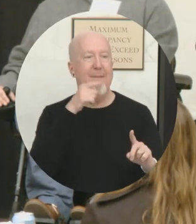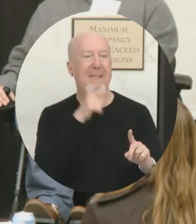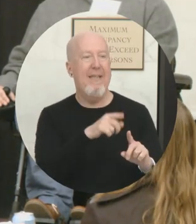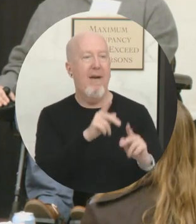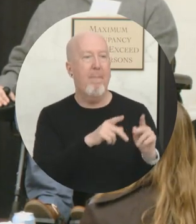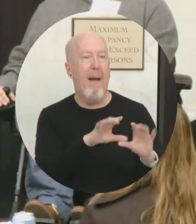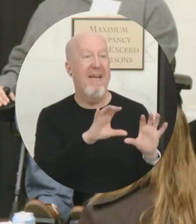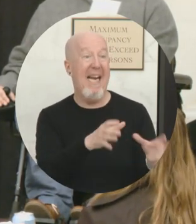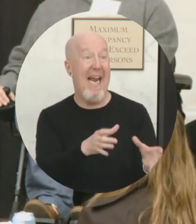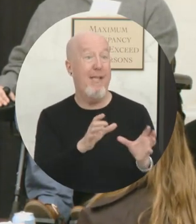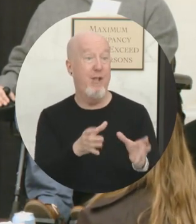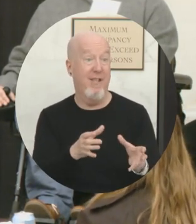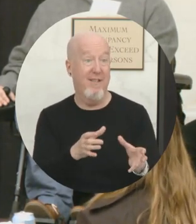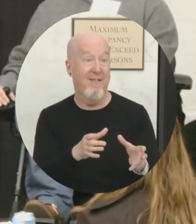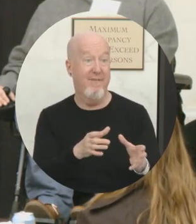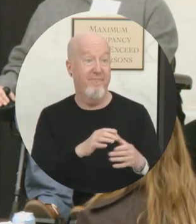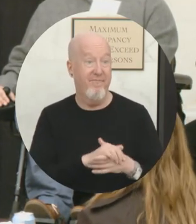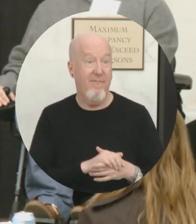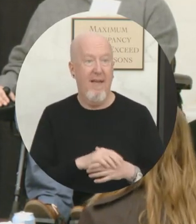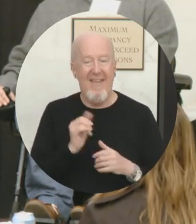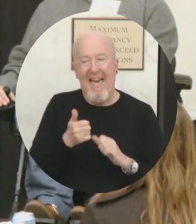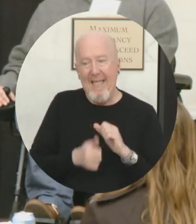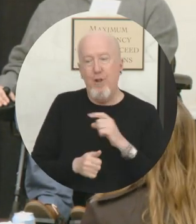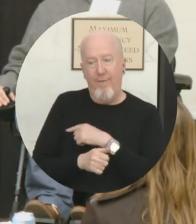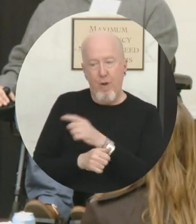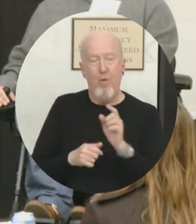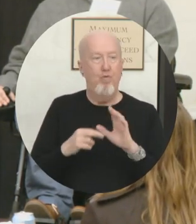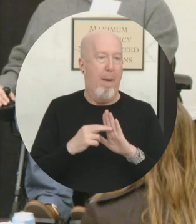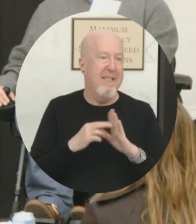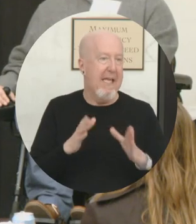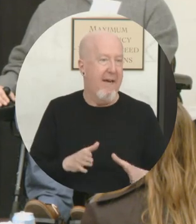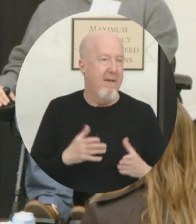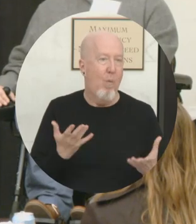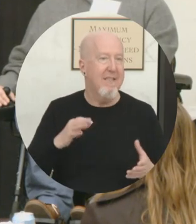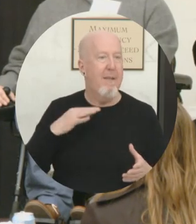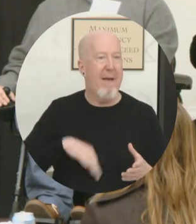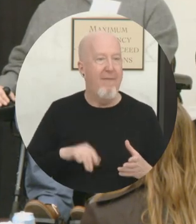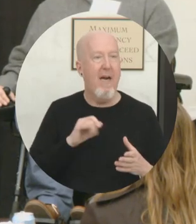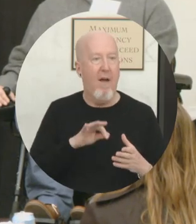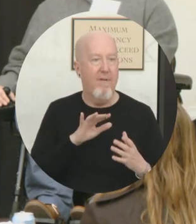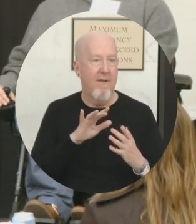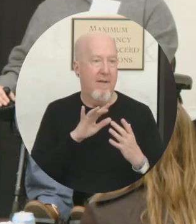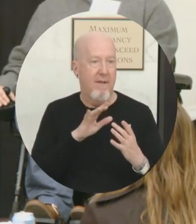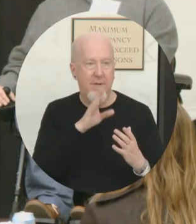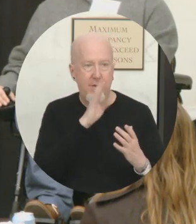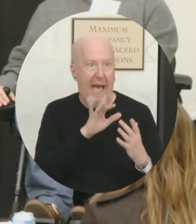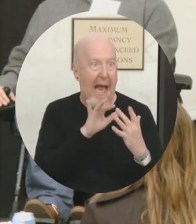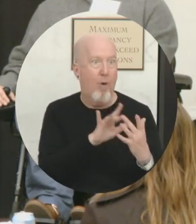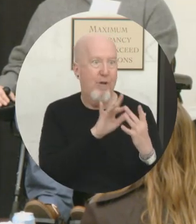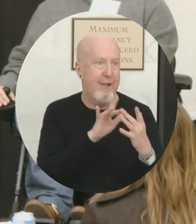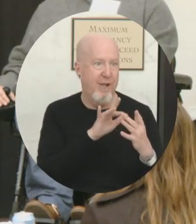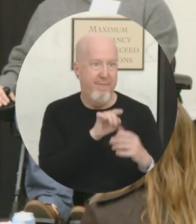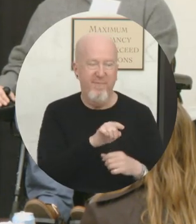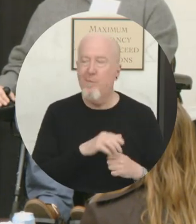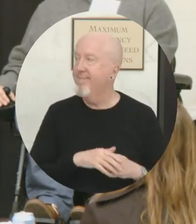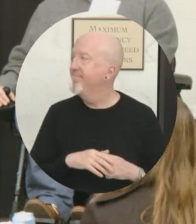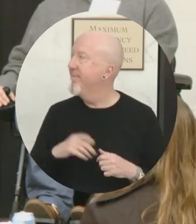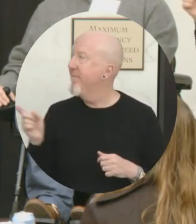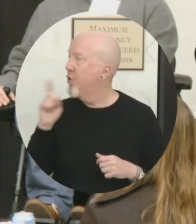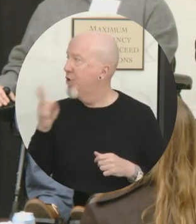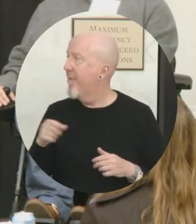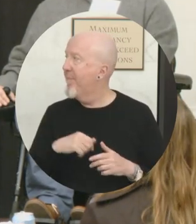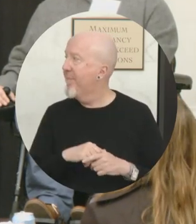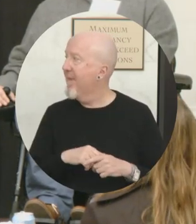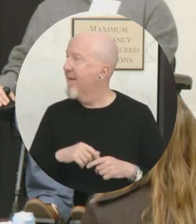population group that each of you represent? You want to start? Sure. So,